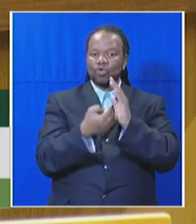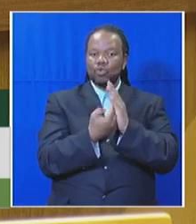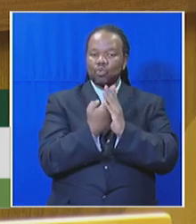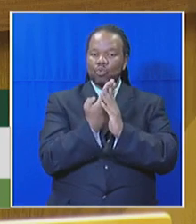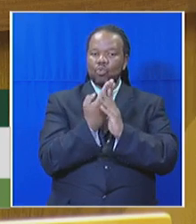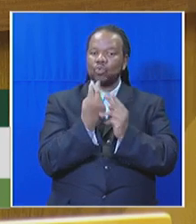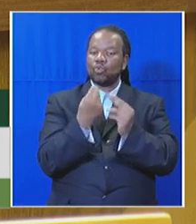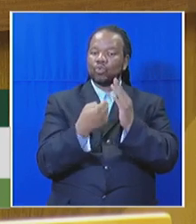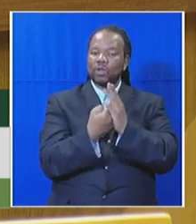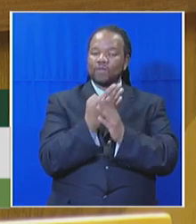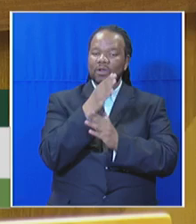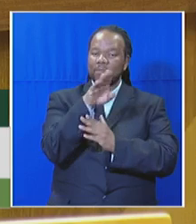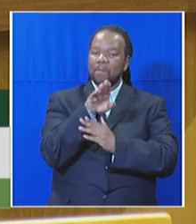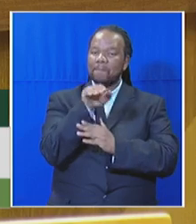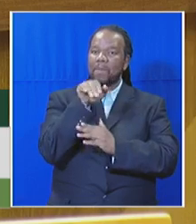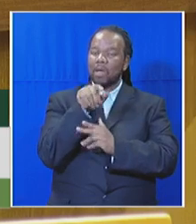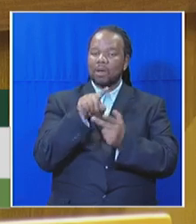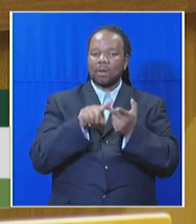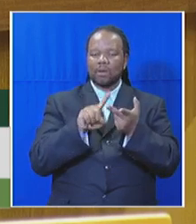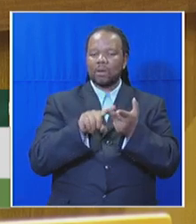and the contingent reserve